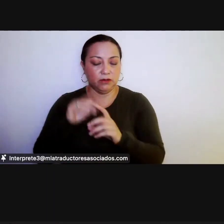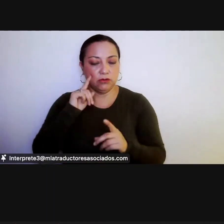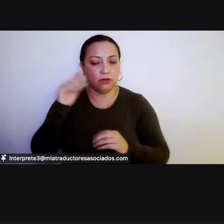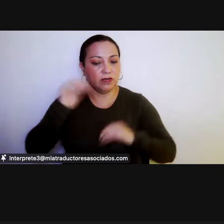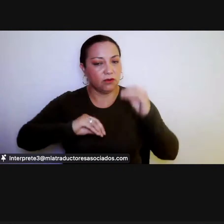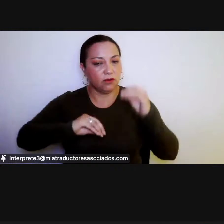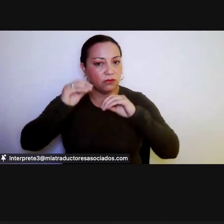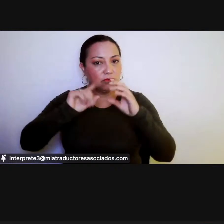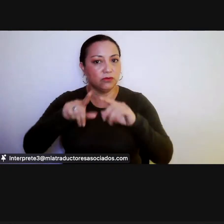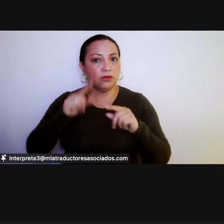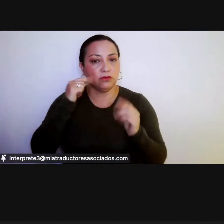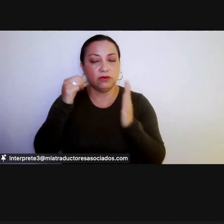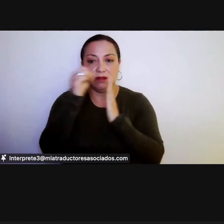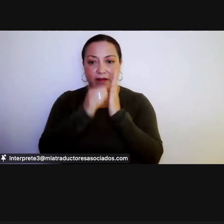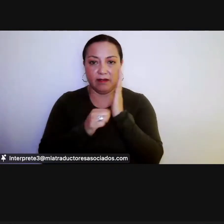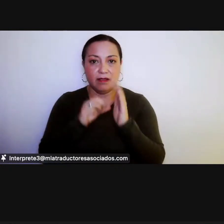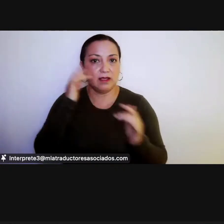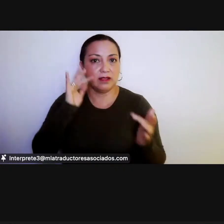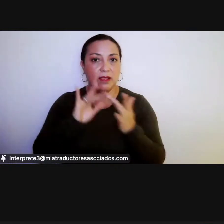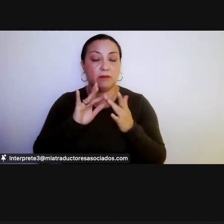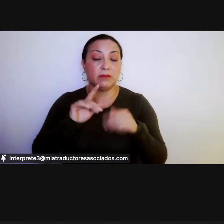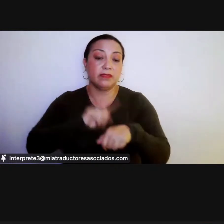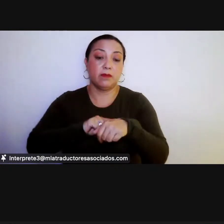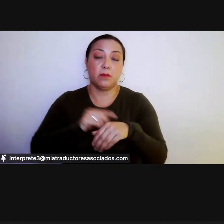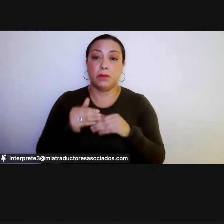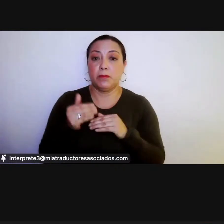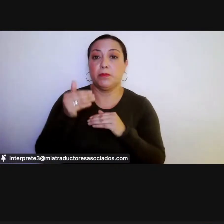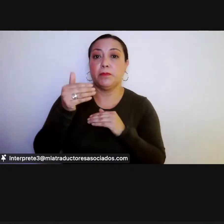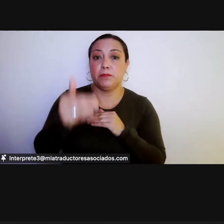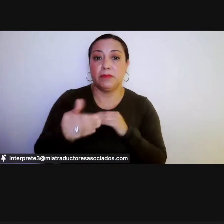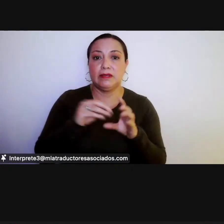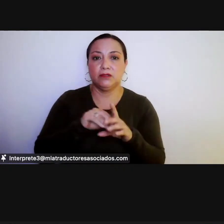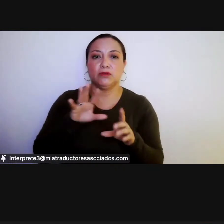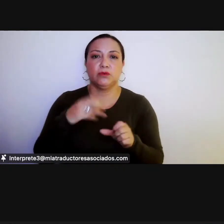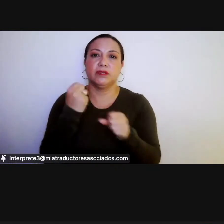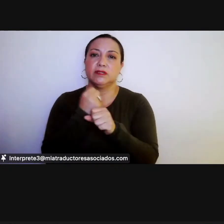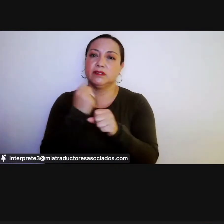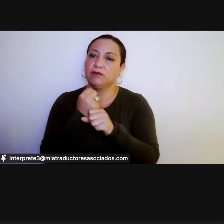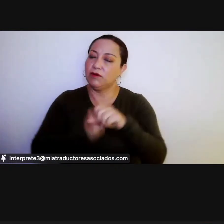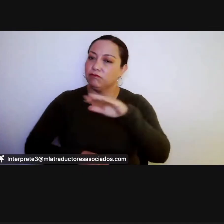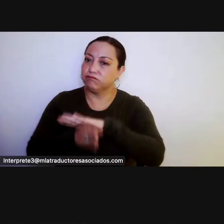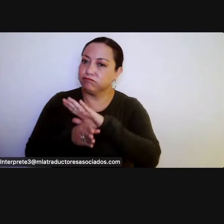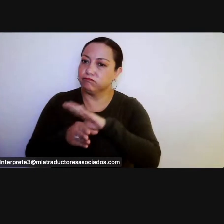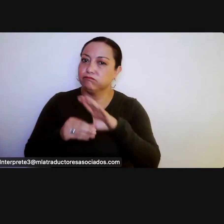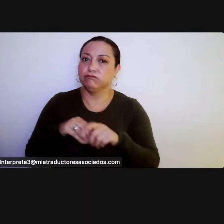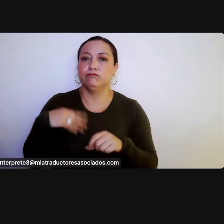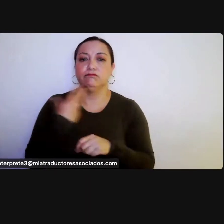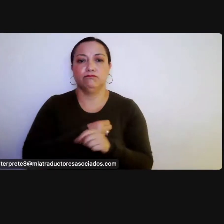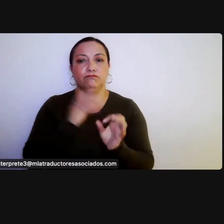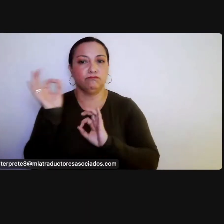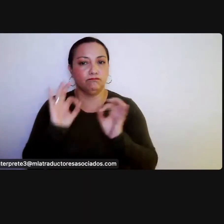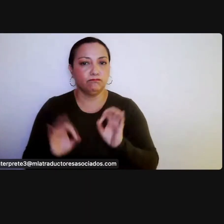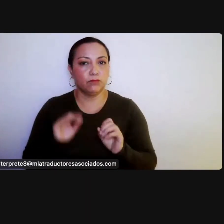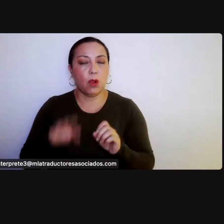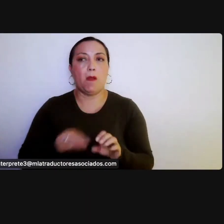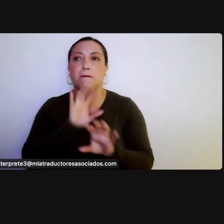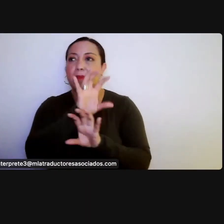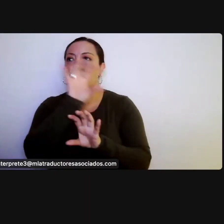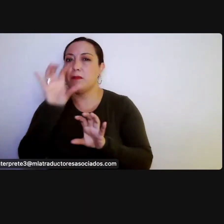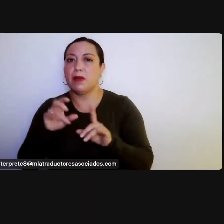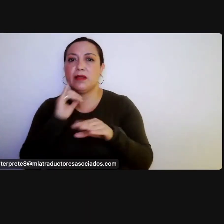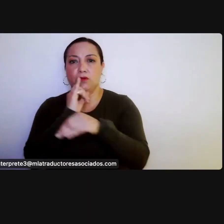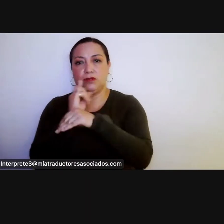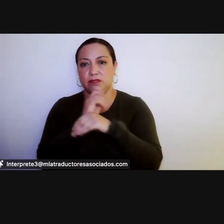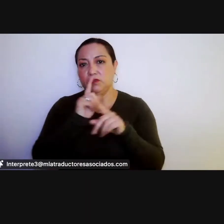the construction of an agenda for the medium and long term in the work that we develop